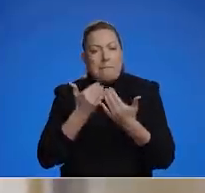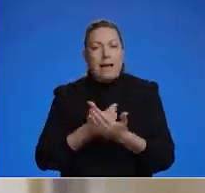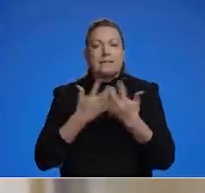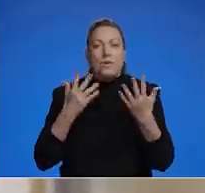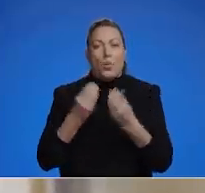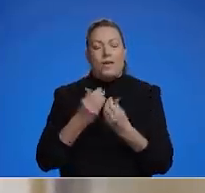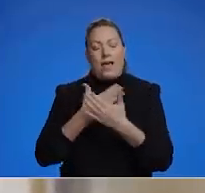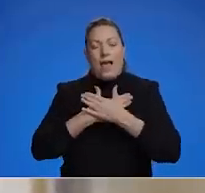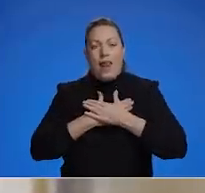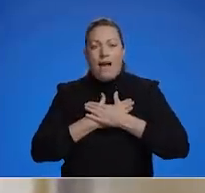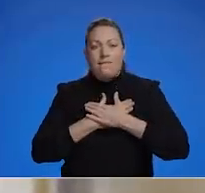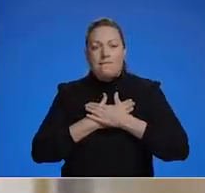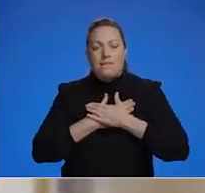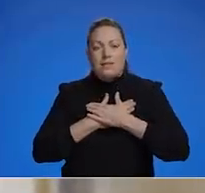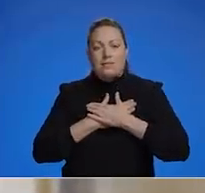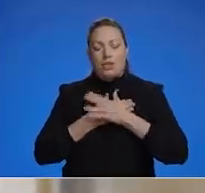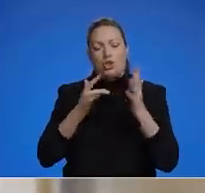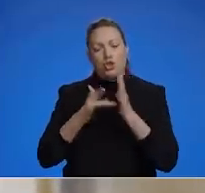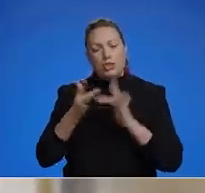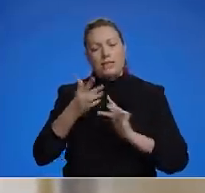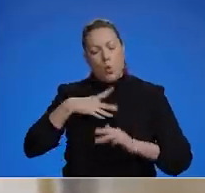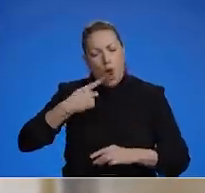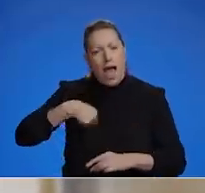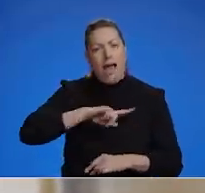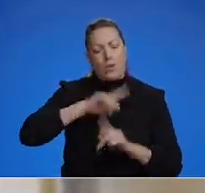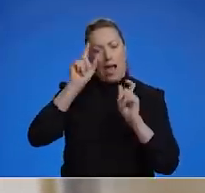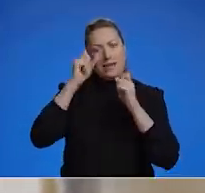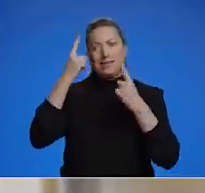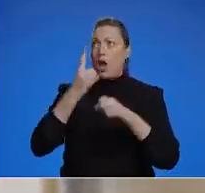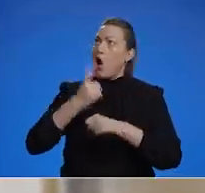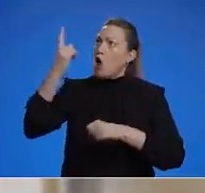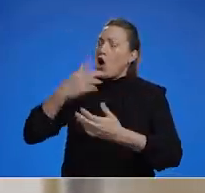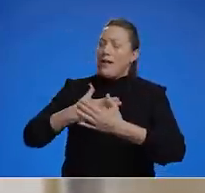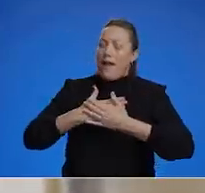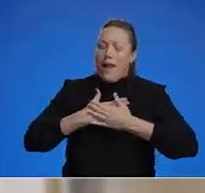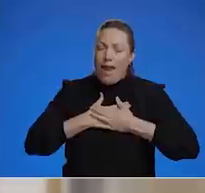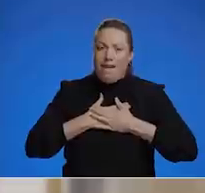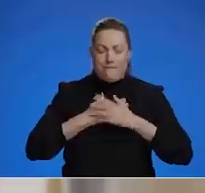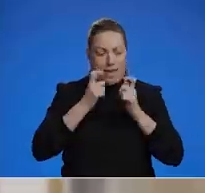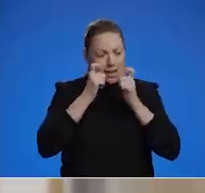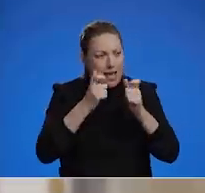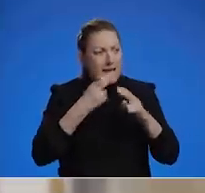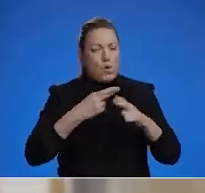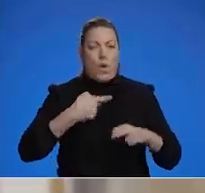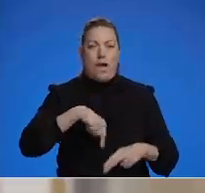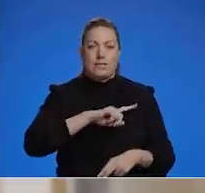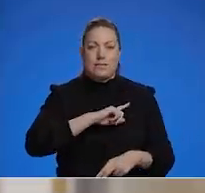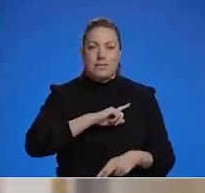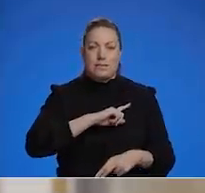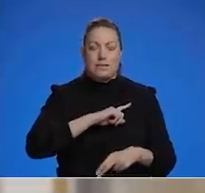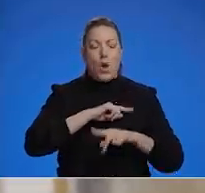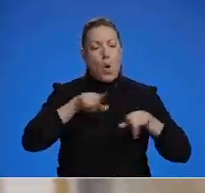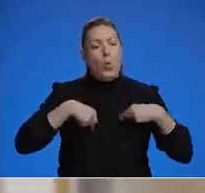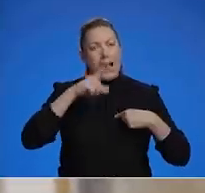Jesus yearns for us to understand how much God cares about us. Frankly, only to such a